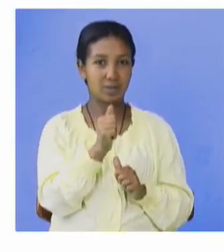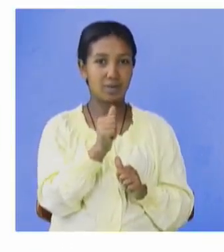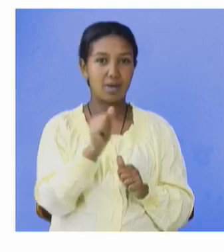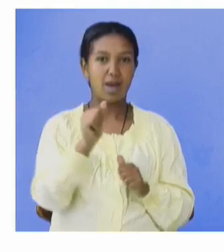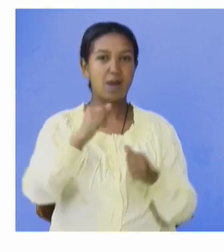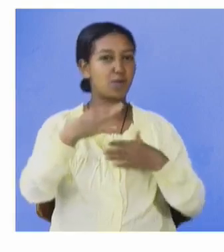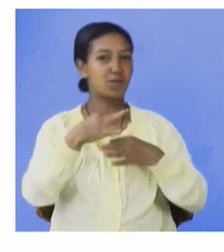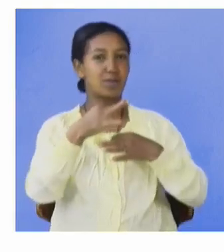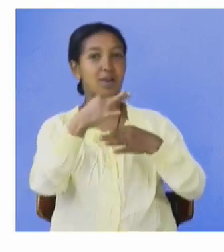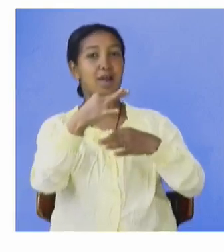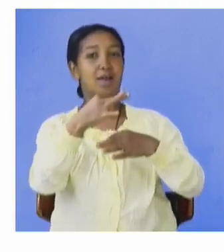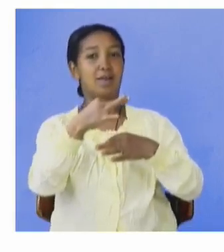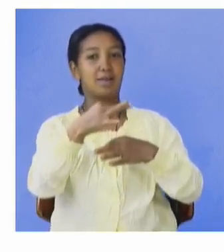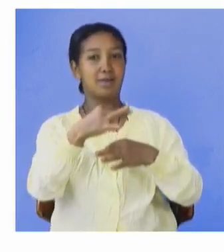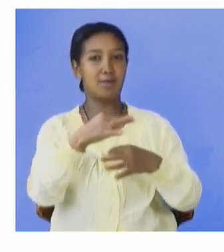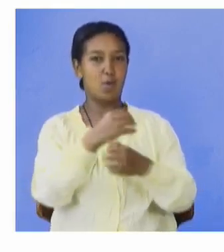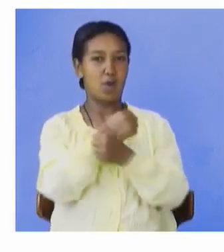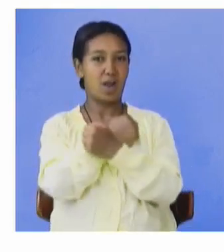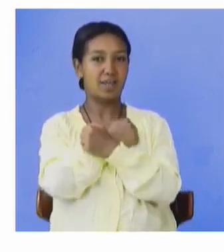like